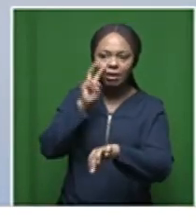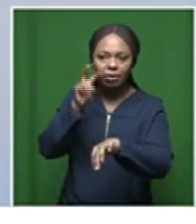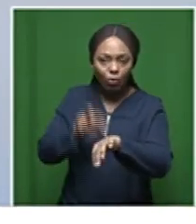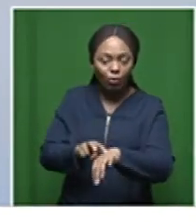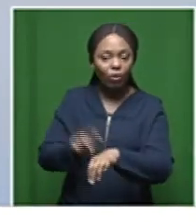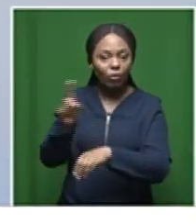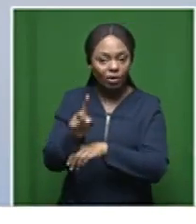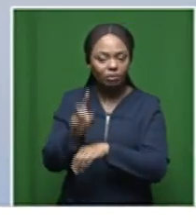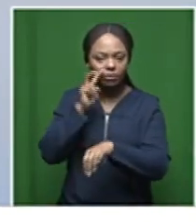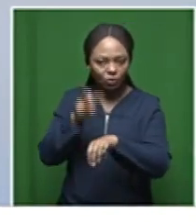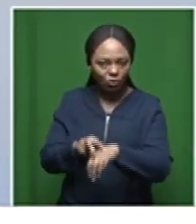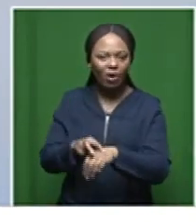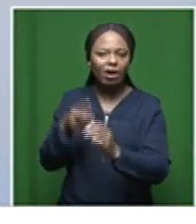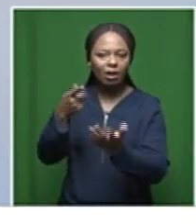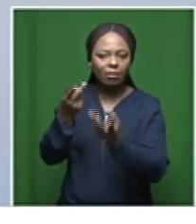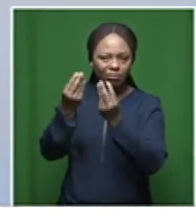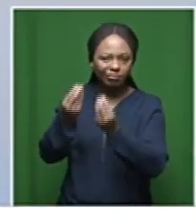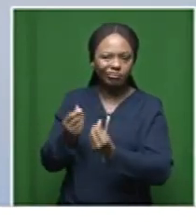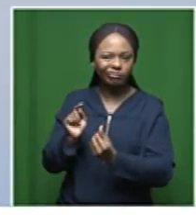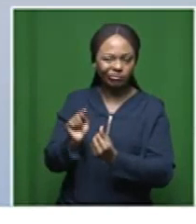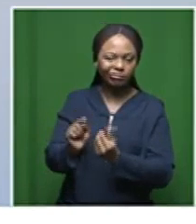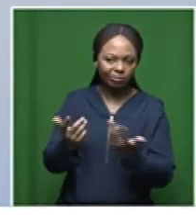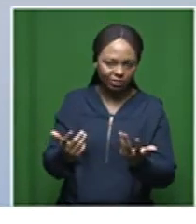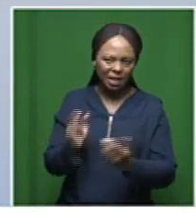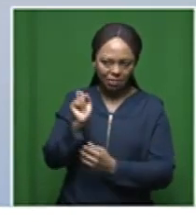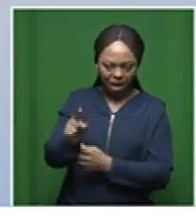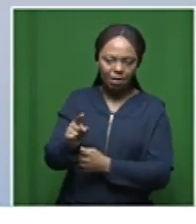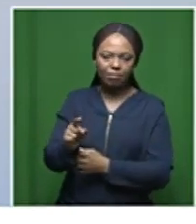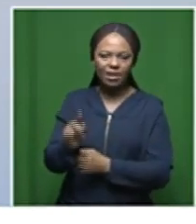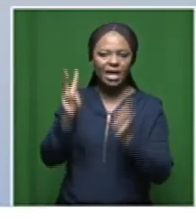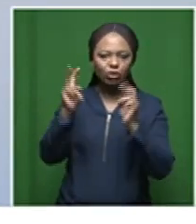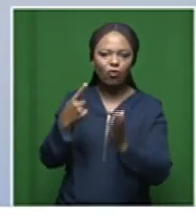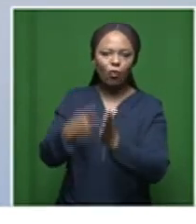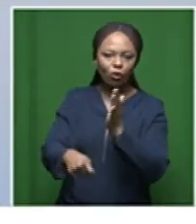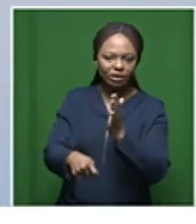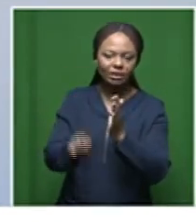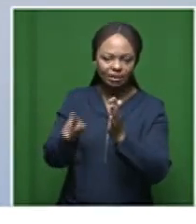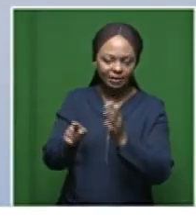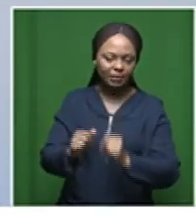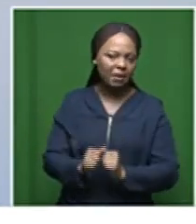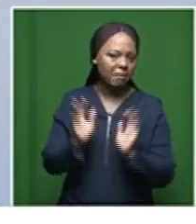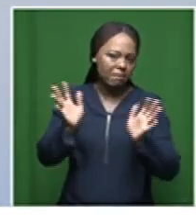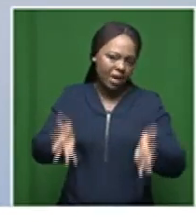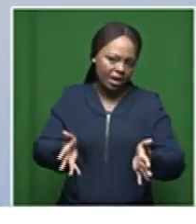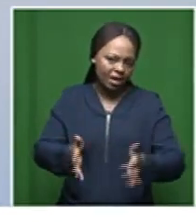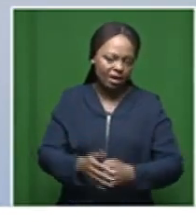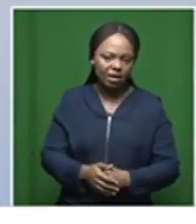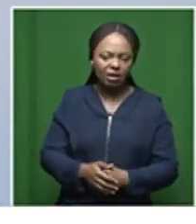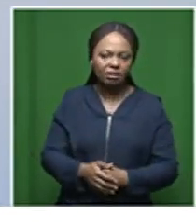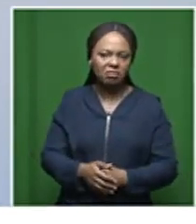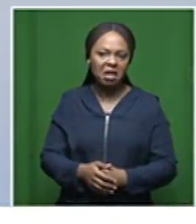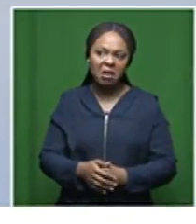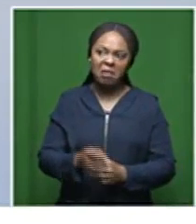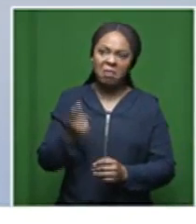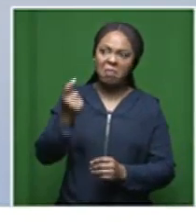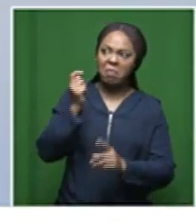that is basically what the cost associated with a unit of blood is really about. It's not really paying